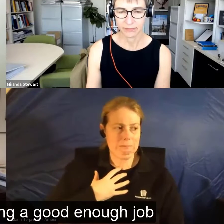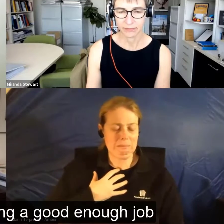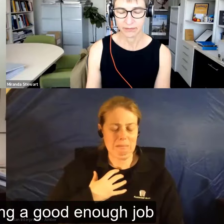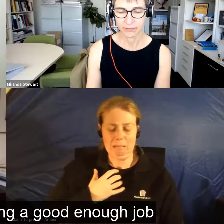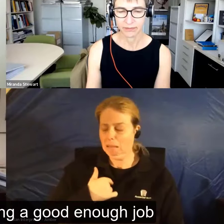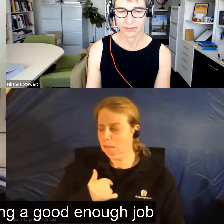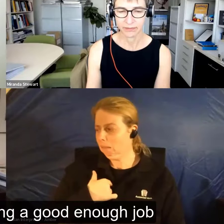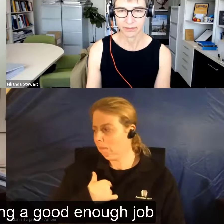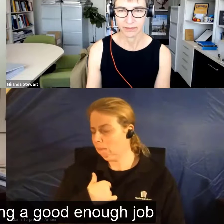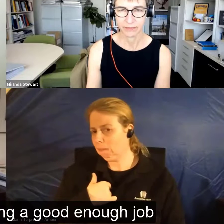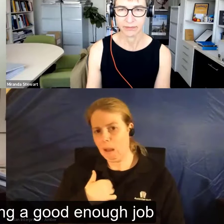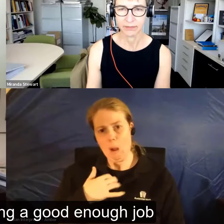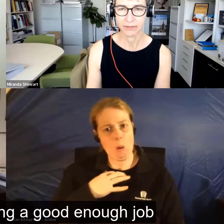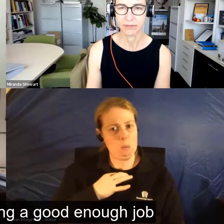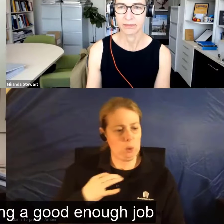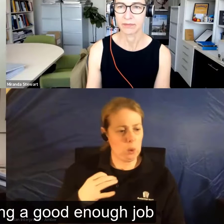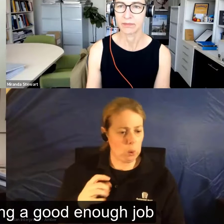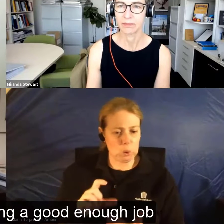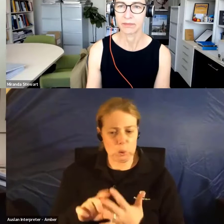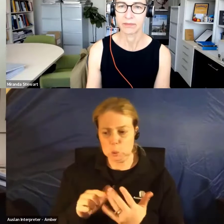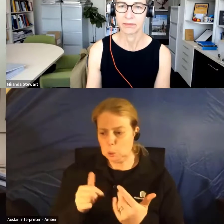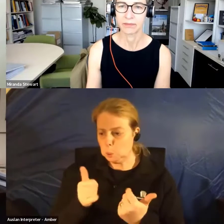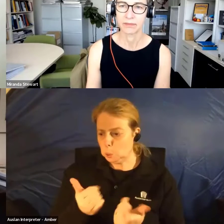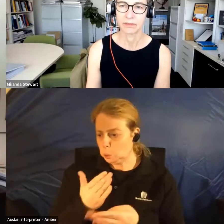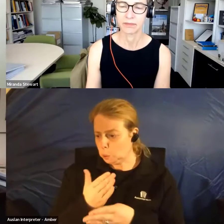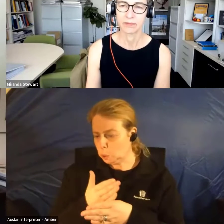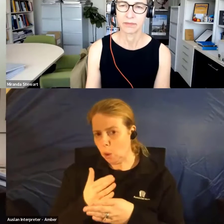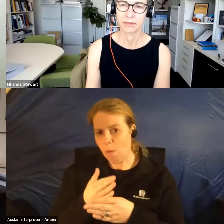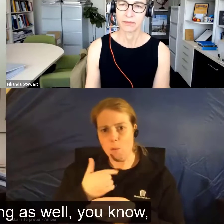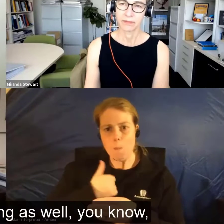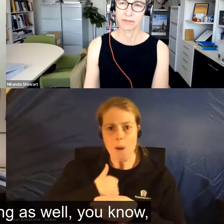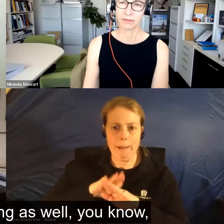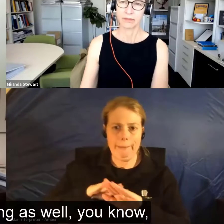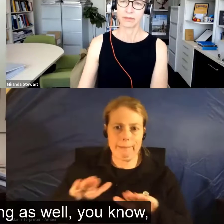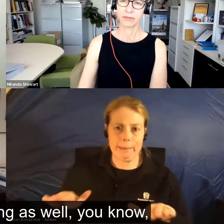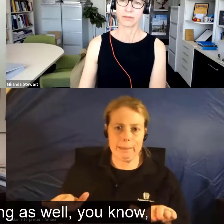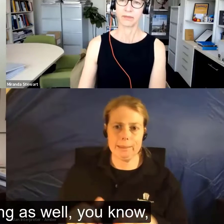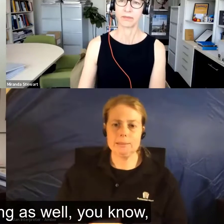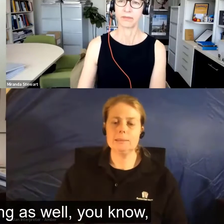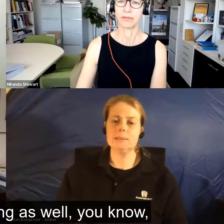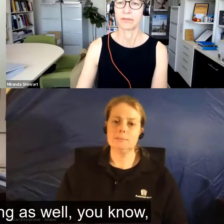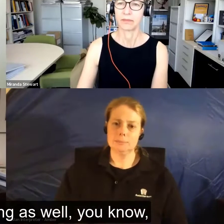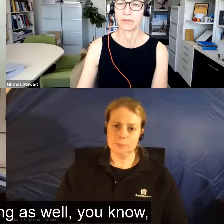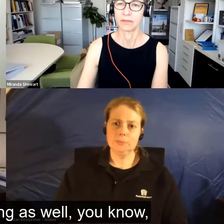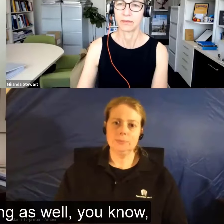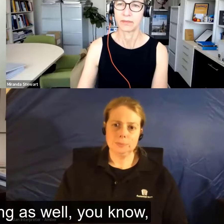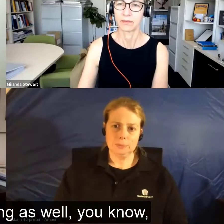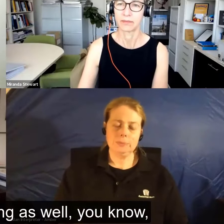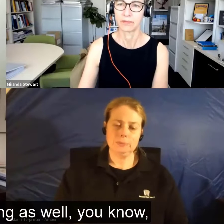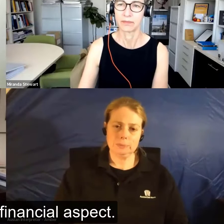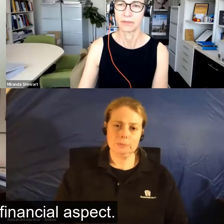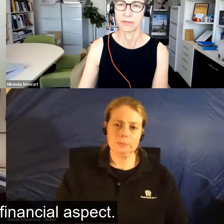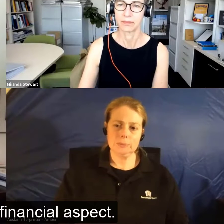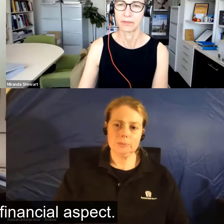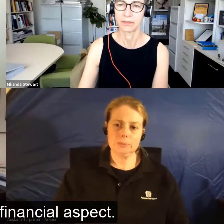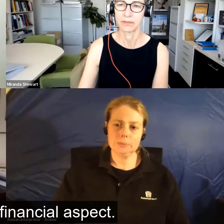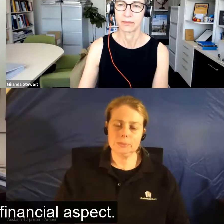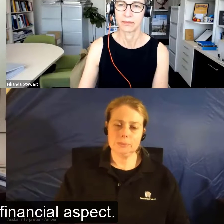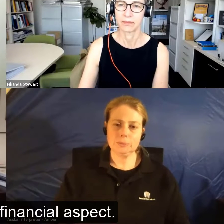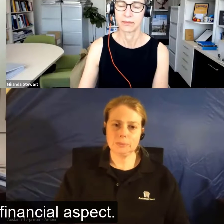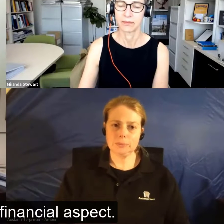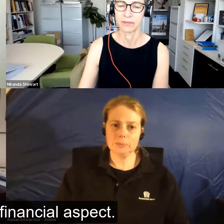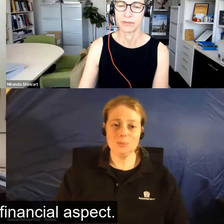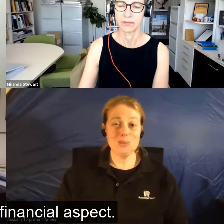self-loathing that you're not doing a good enough job and that kind of thing as well, as well as